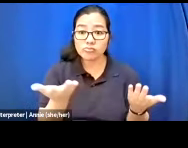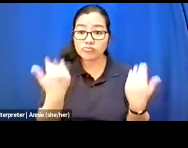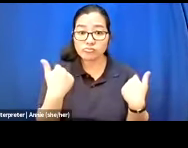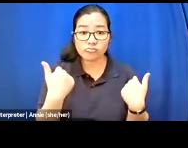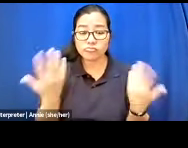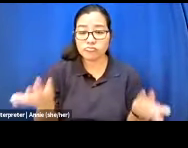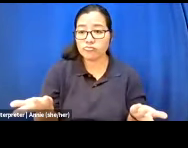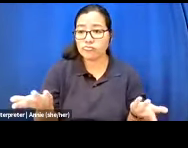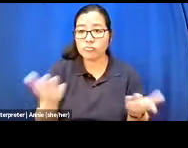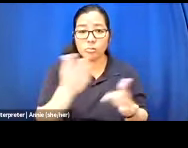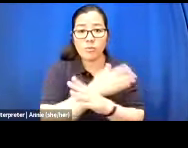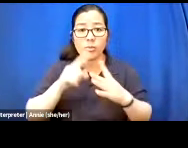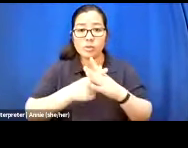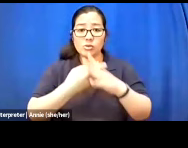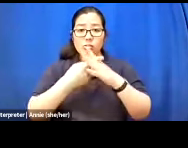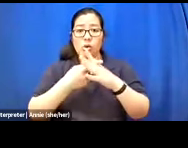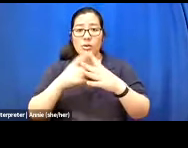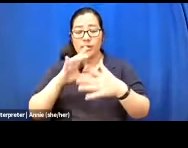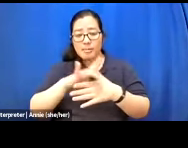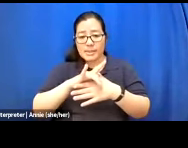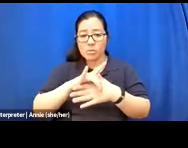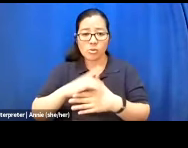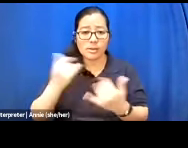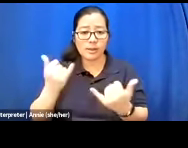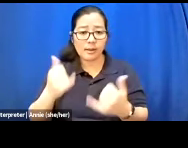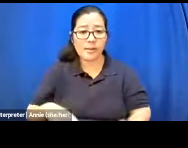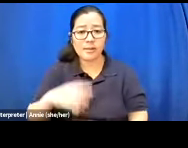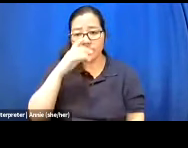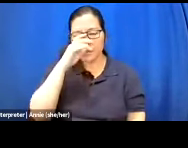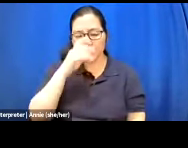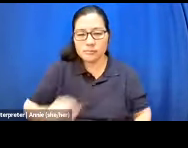about before we start going into some material?